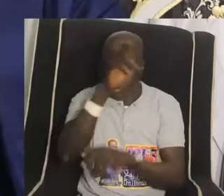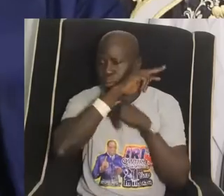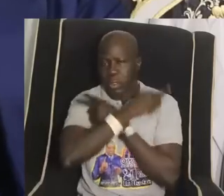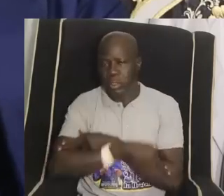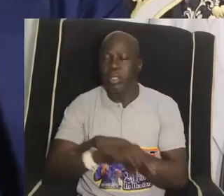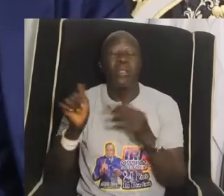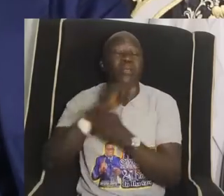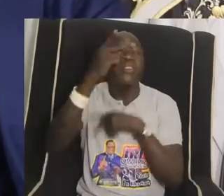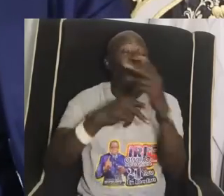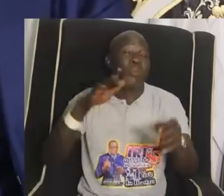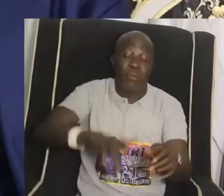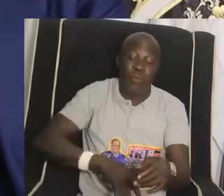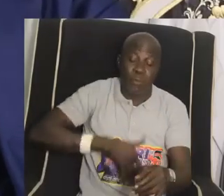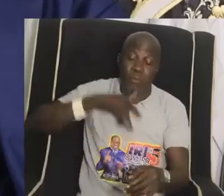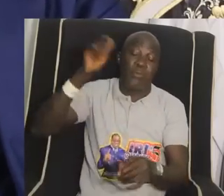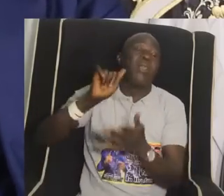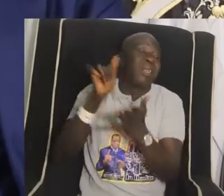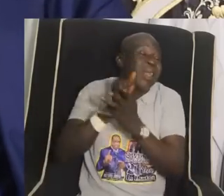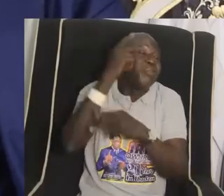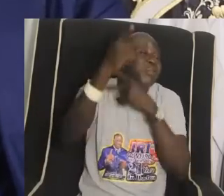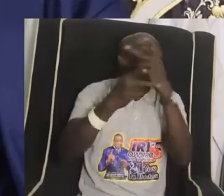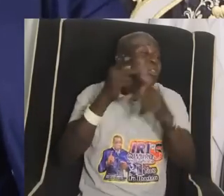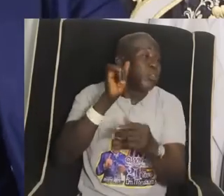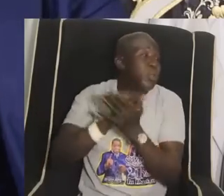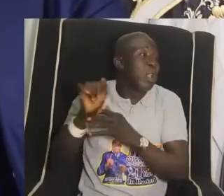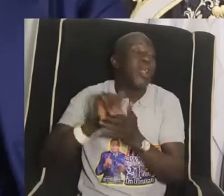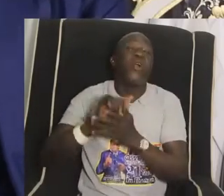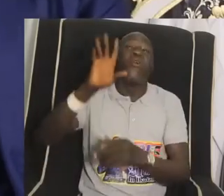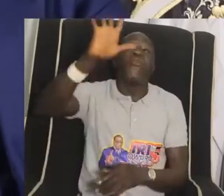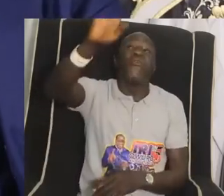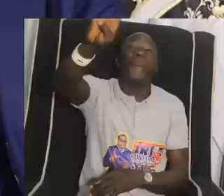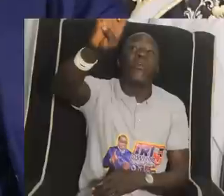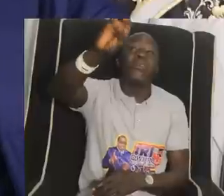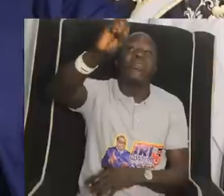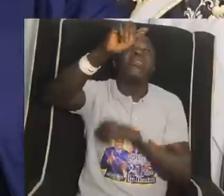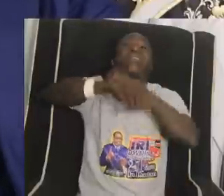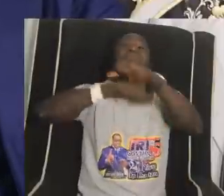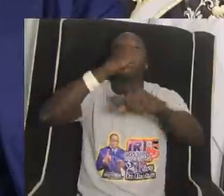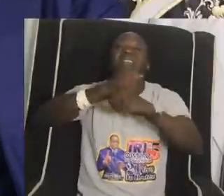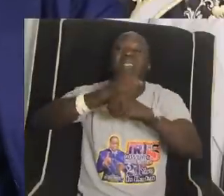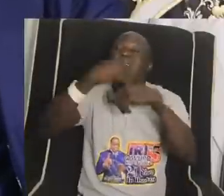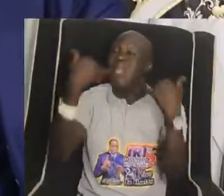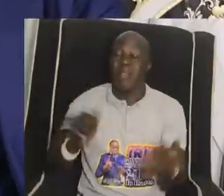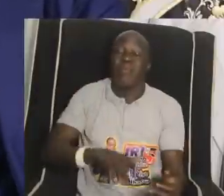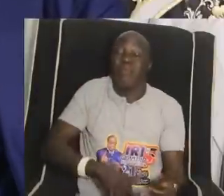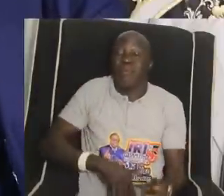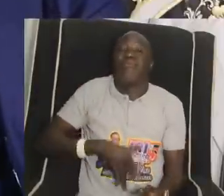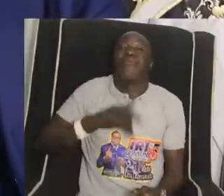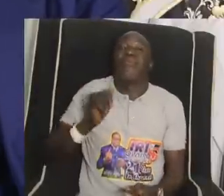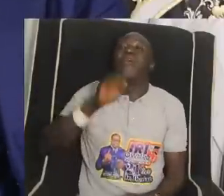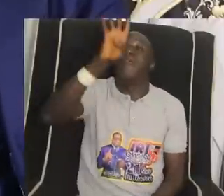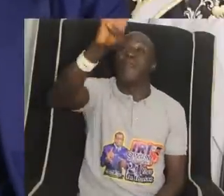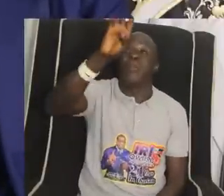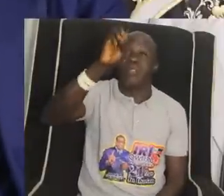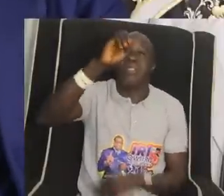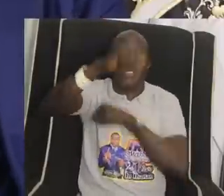ready. It will be fulfilled. That vision you've heard. Oh God, your doom. 40 years it did not have fulfilled. Yes. Oh God,